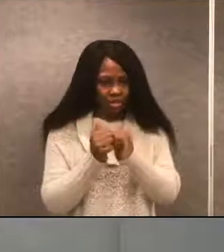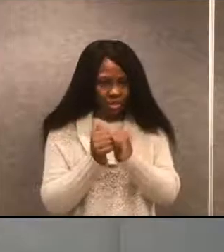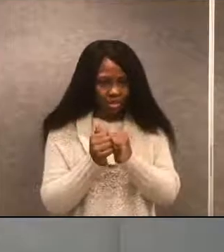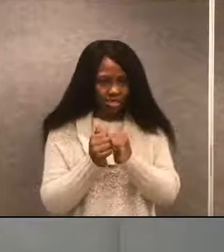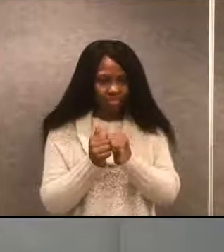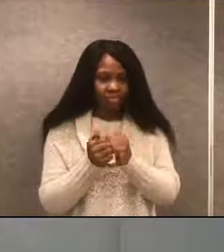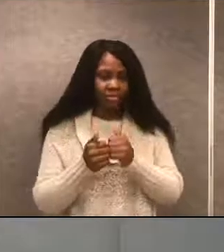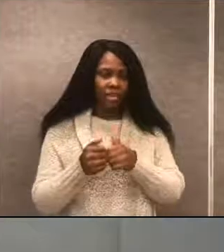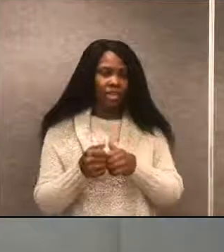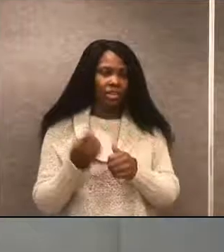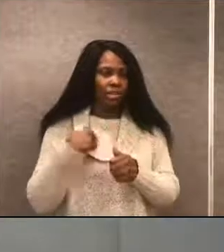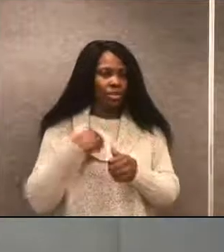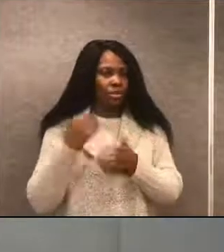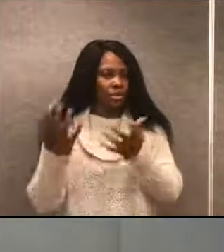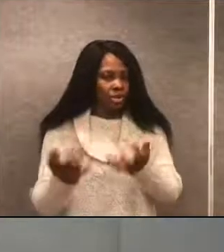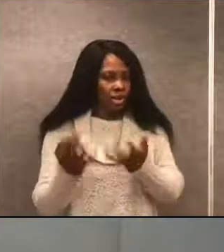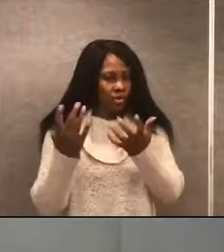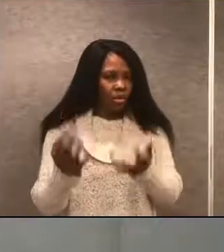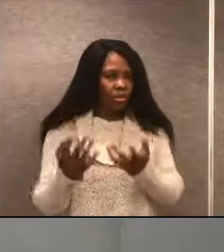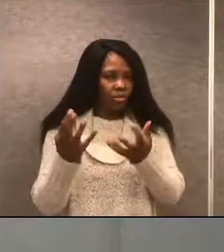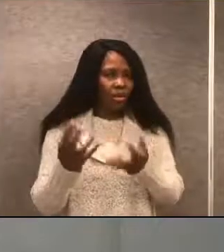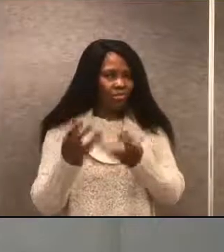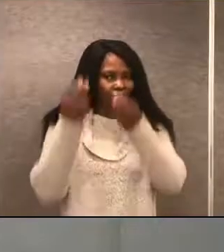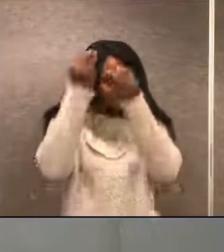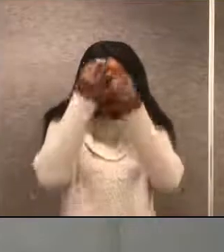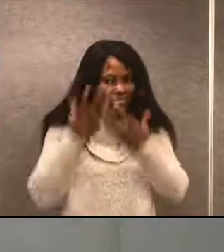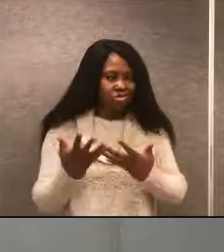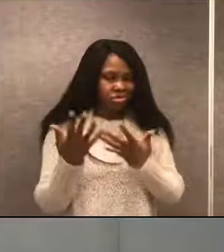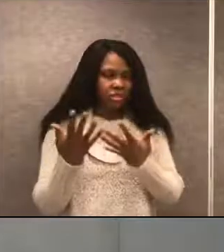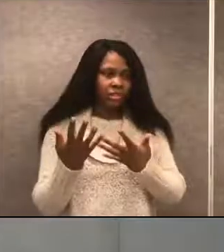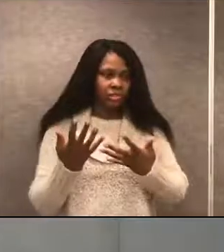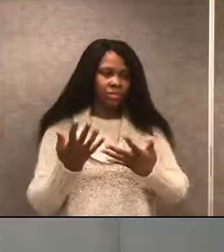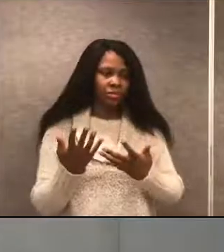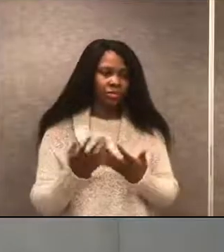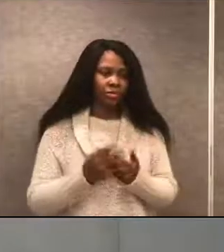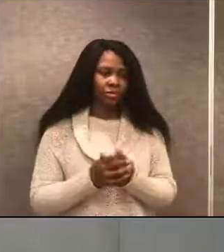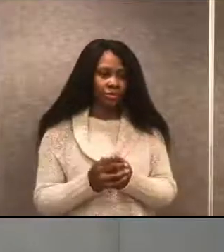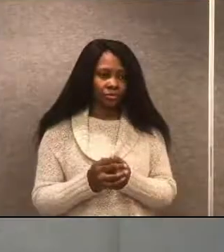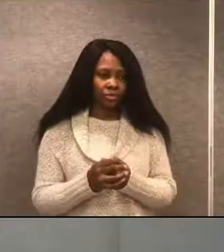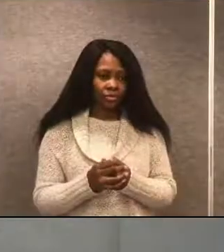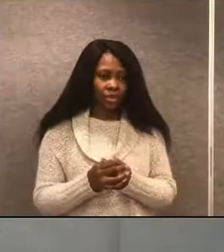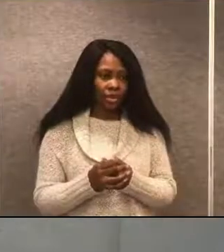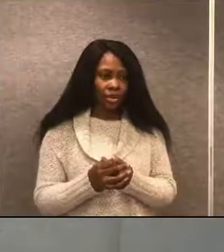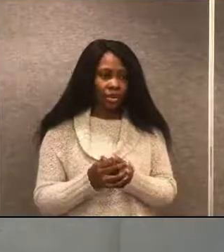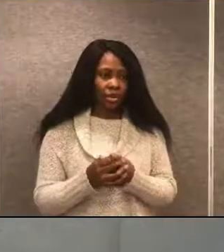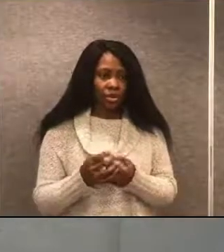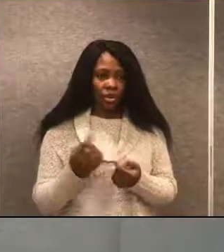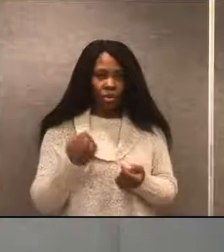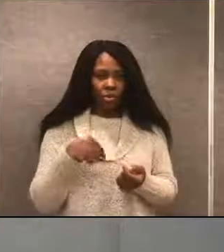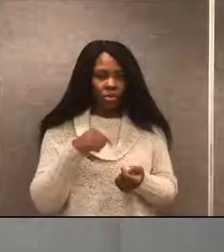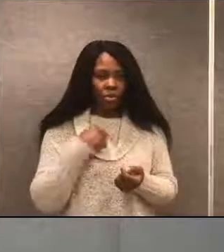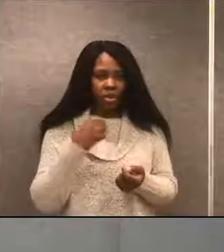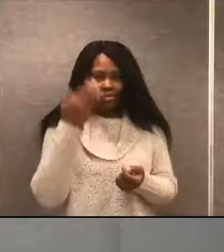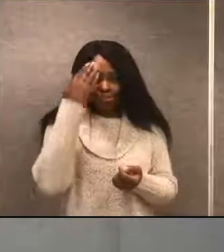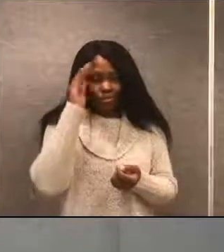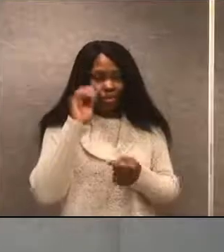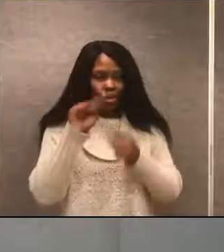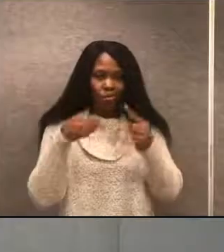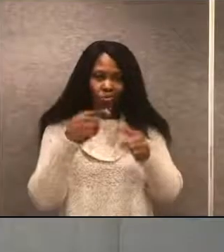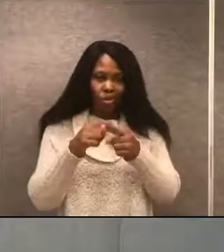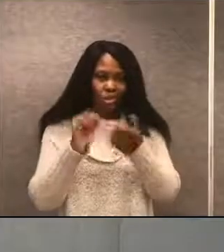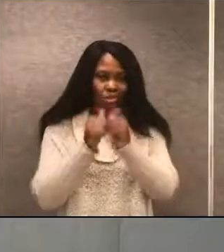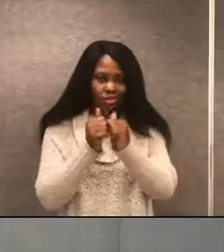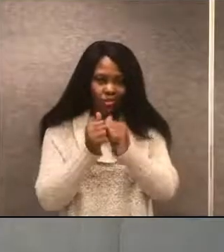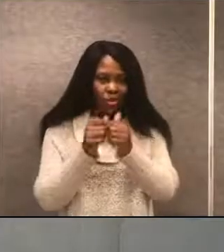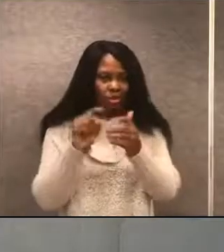Right. So we're still waiting for them to give us that guidance, but they did say we're going to have winter sports, but no dates on when tryouts can start, no dates when we can